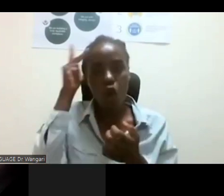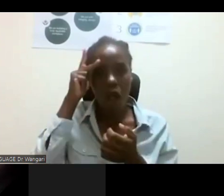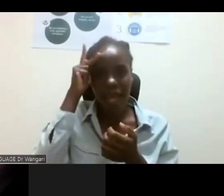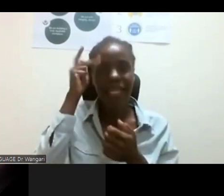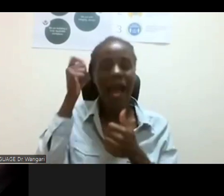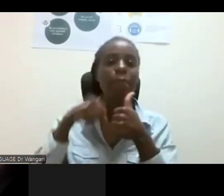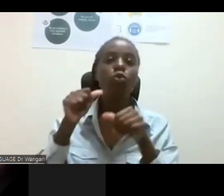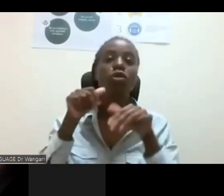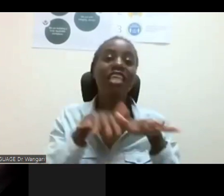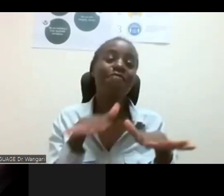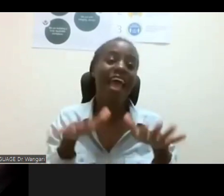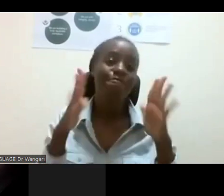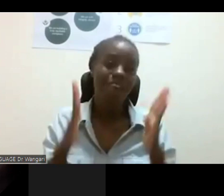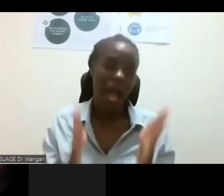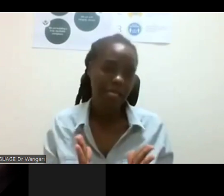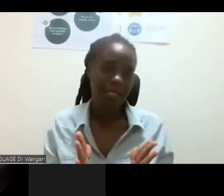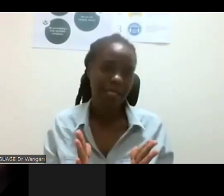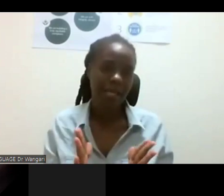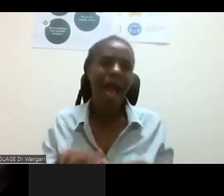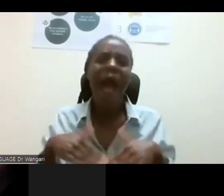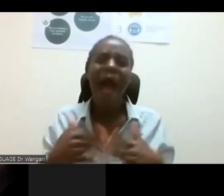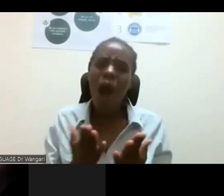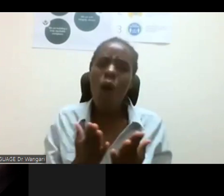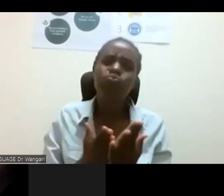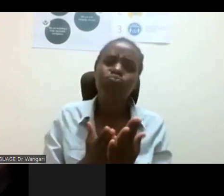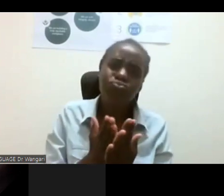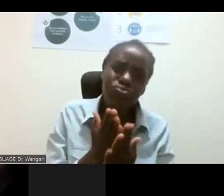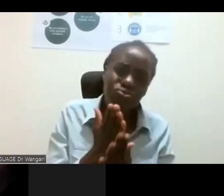way they face what they face during the cut.